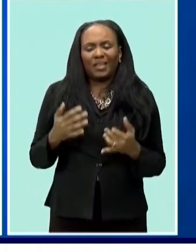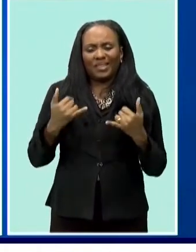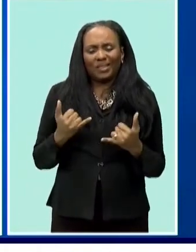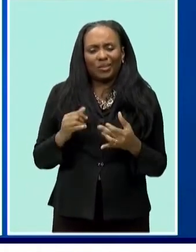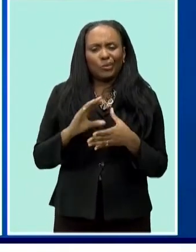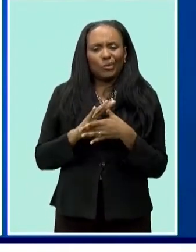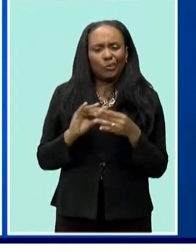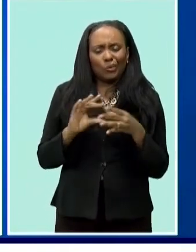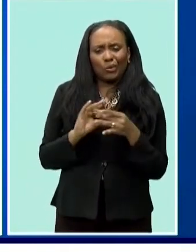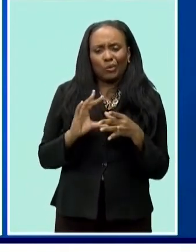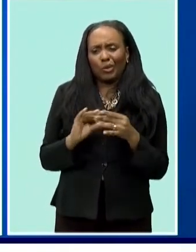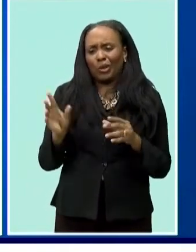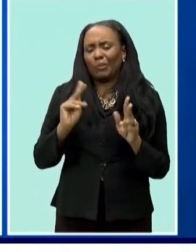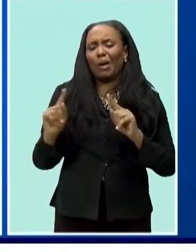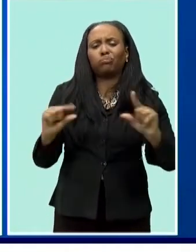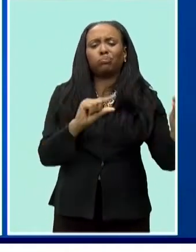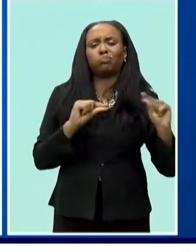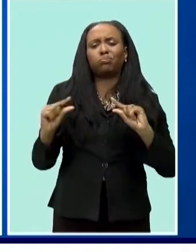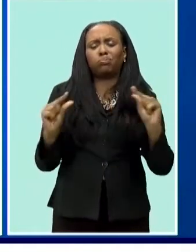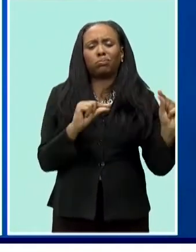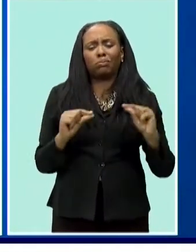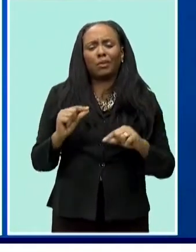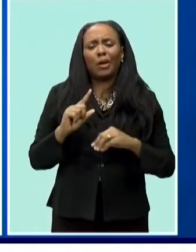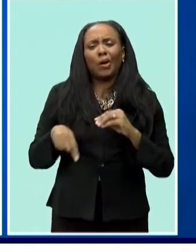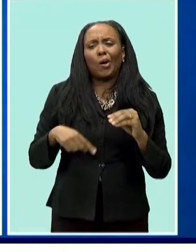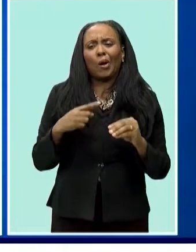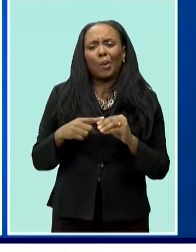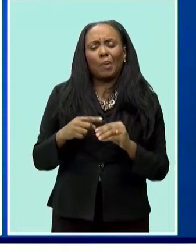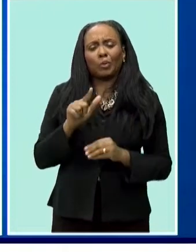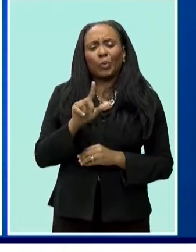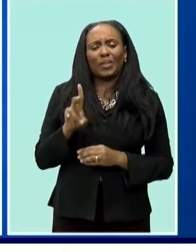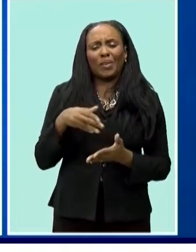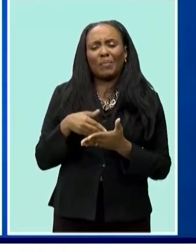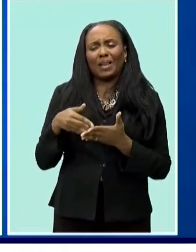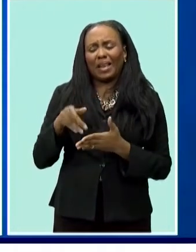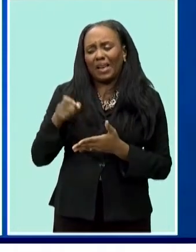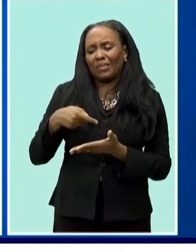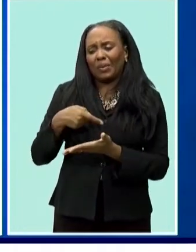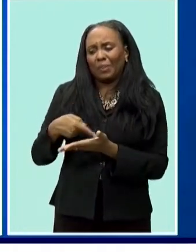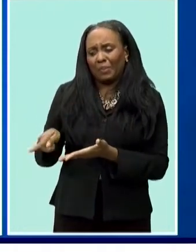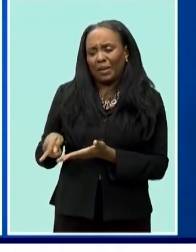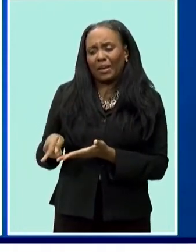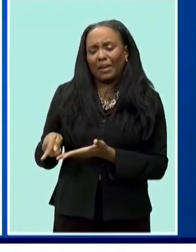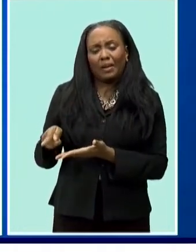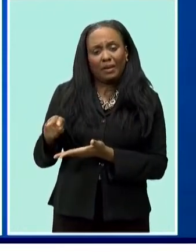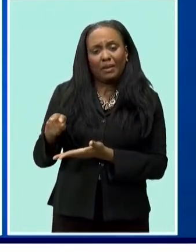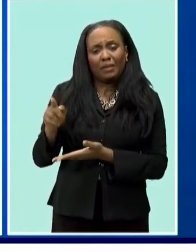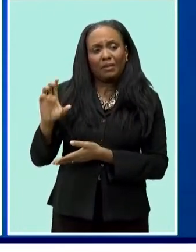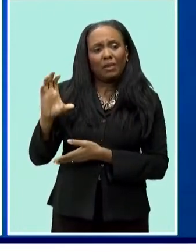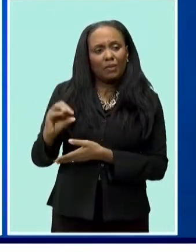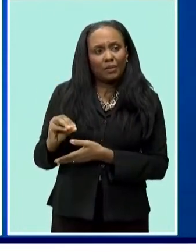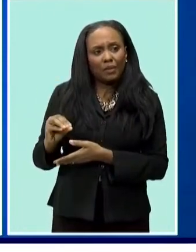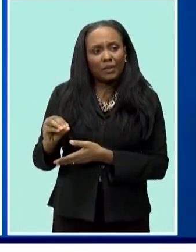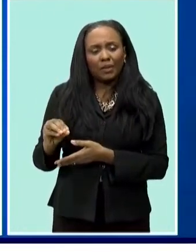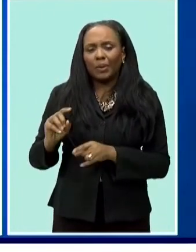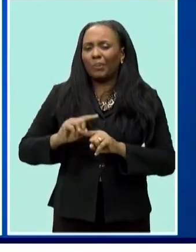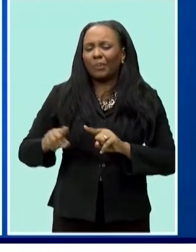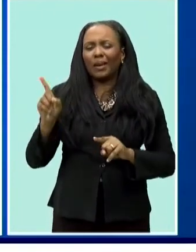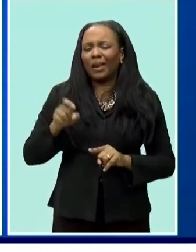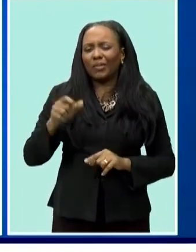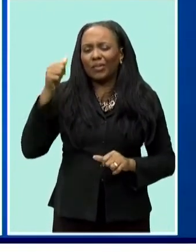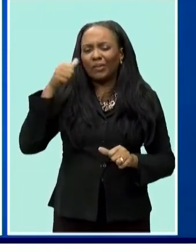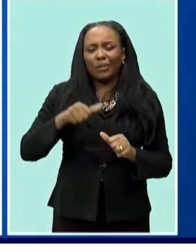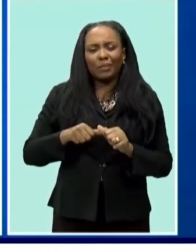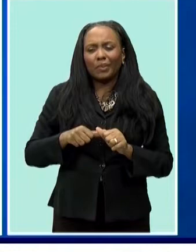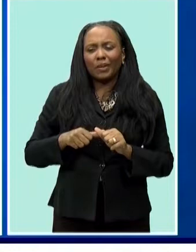distort in order to put pressure on the government to cave in during the negotiations to restructure the foreign debt, and is clearly